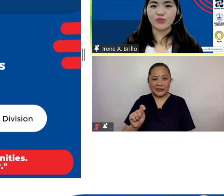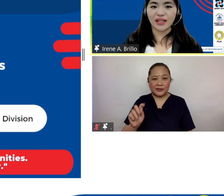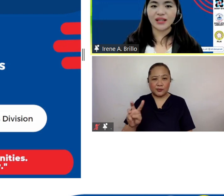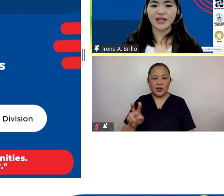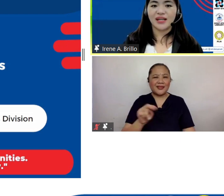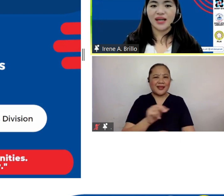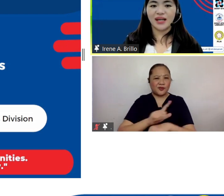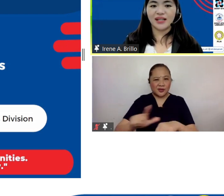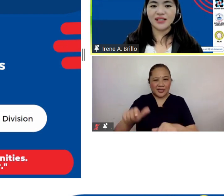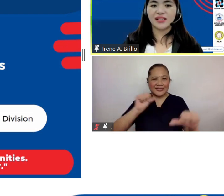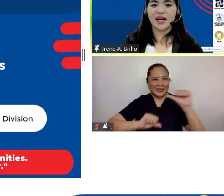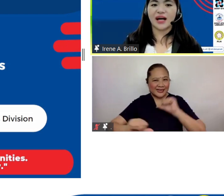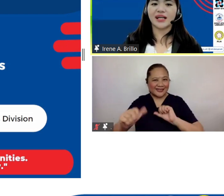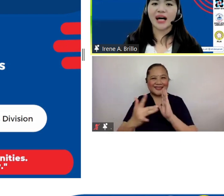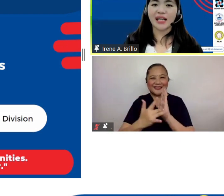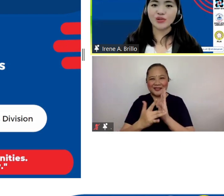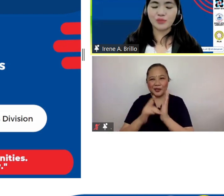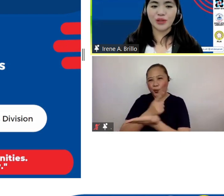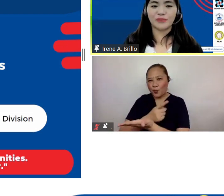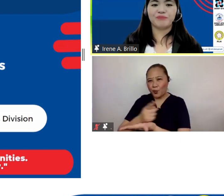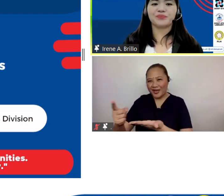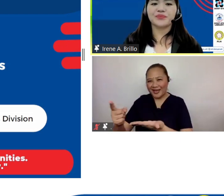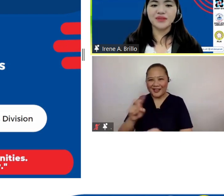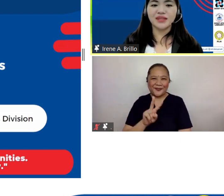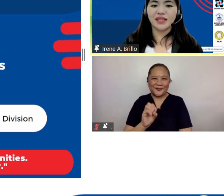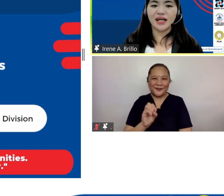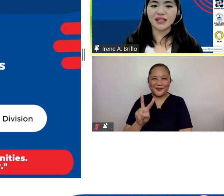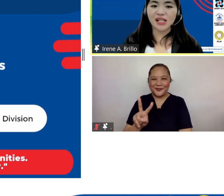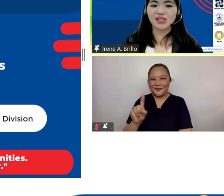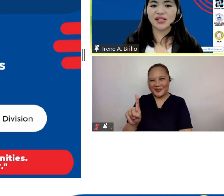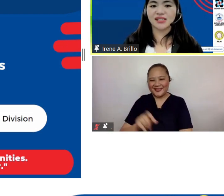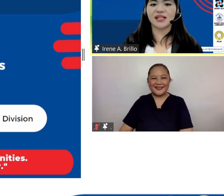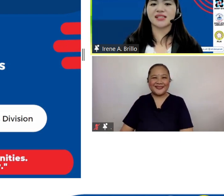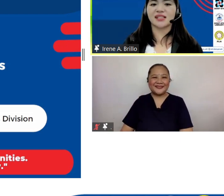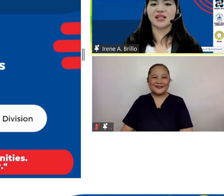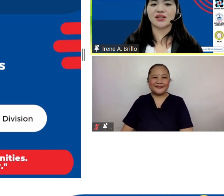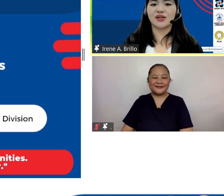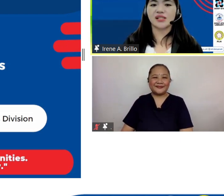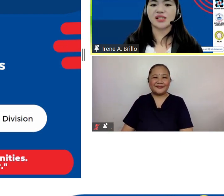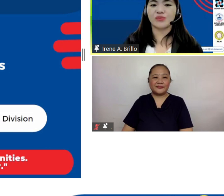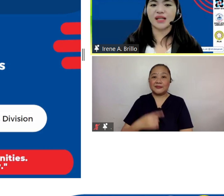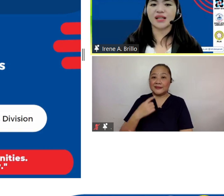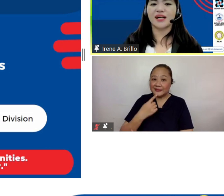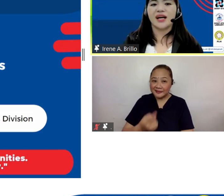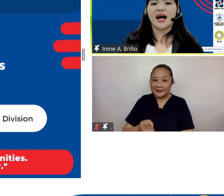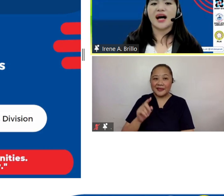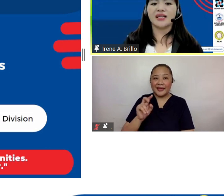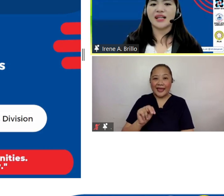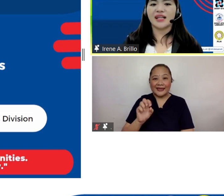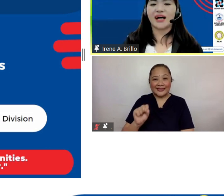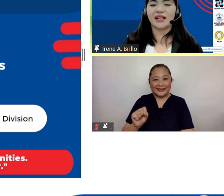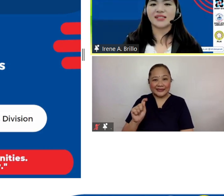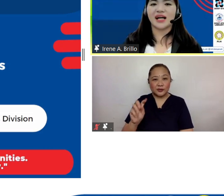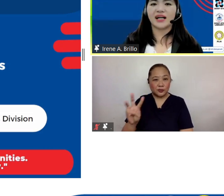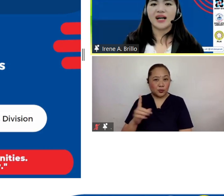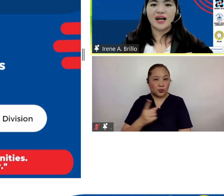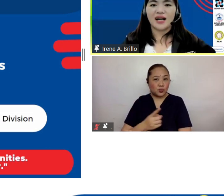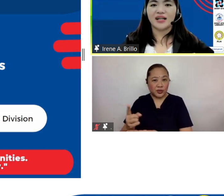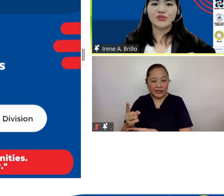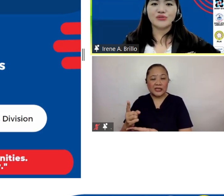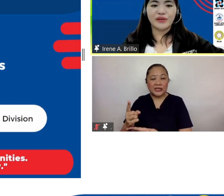Technology Week. And nagkataon po na ang National Science and Technology Week ay